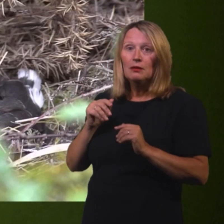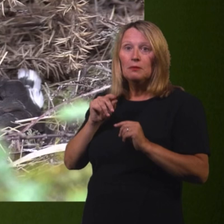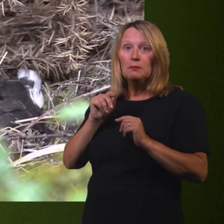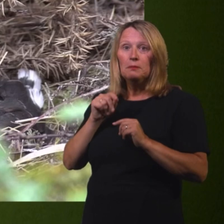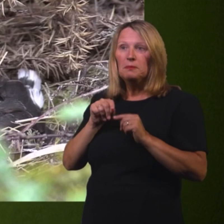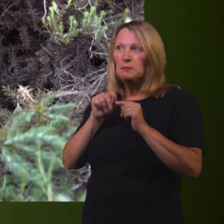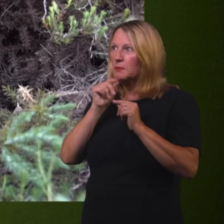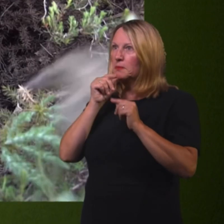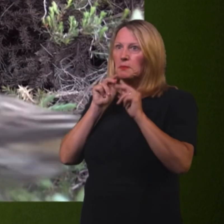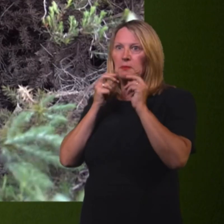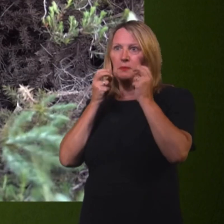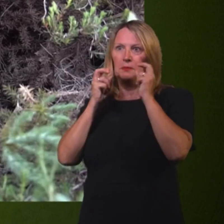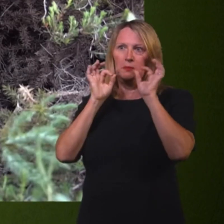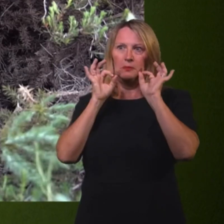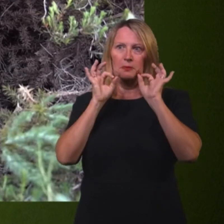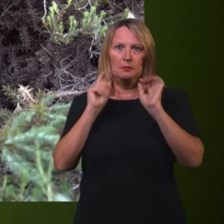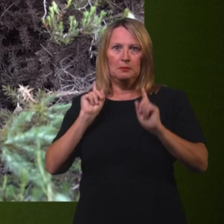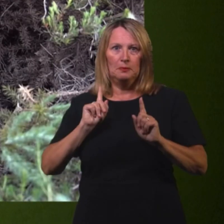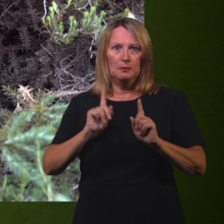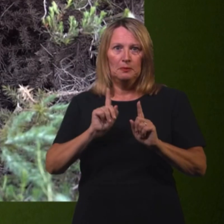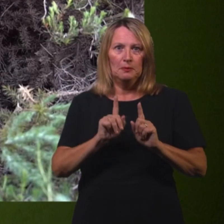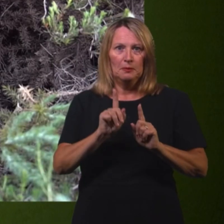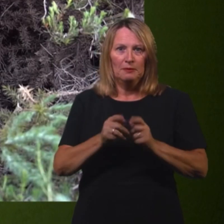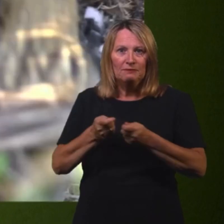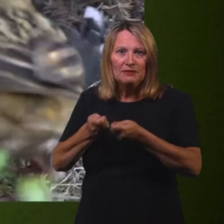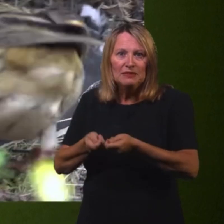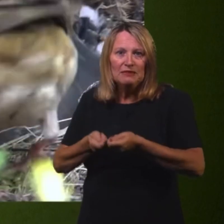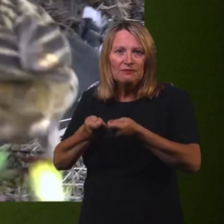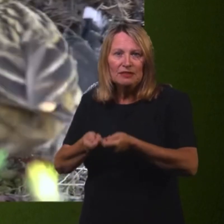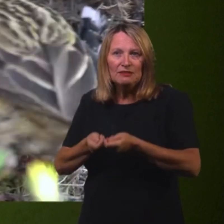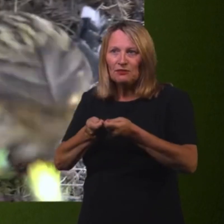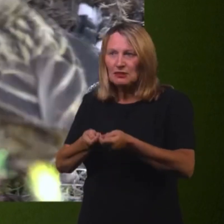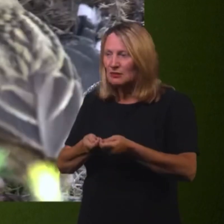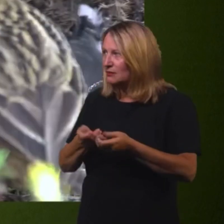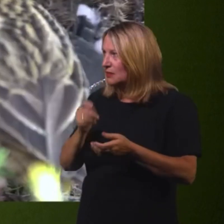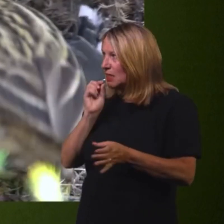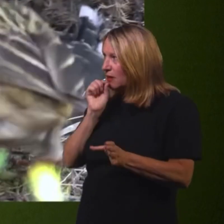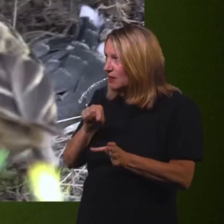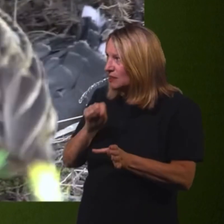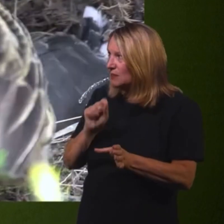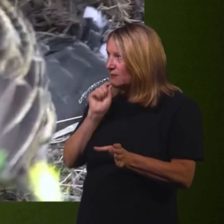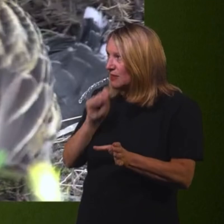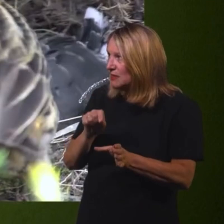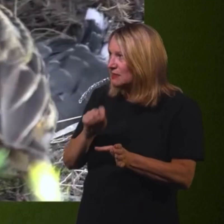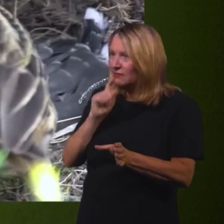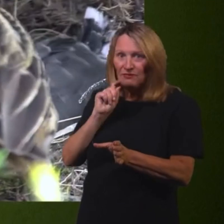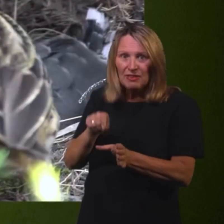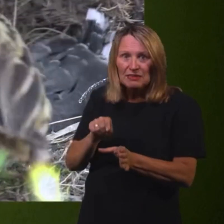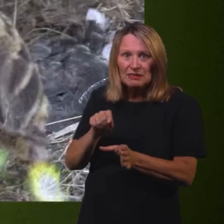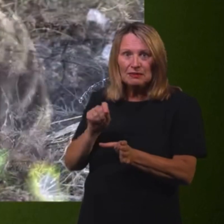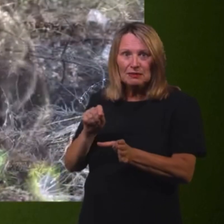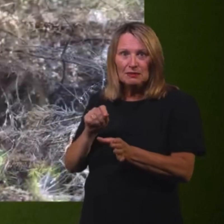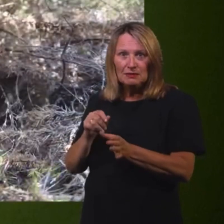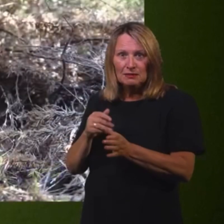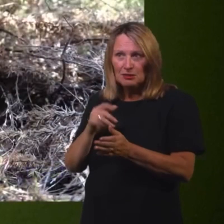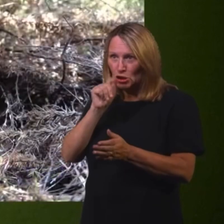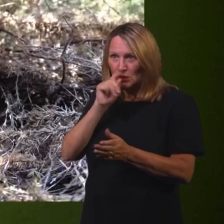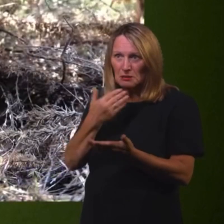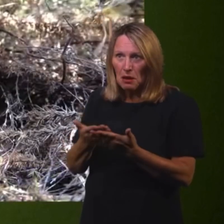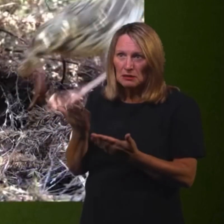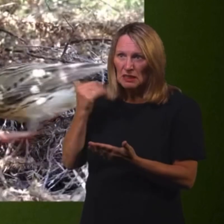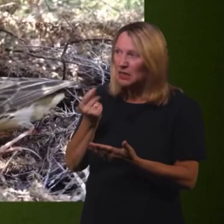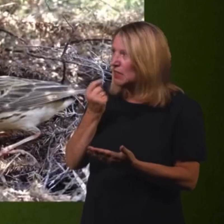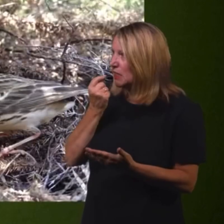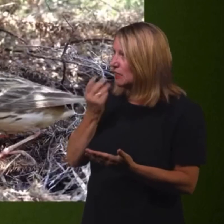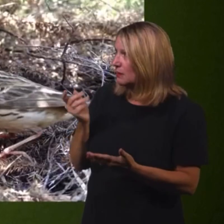been feeding it as regularly as it demands, and it's a very demanding chick. And there you can see its enormous